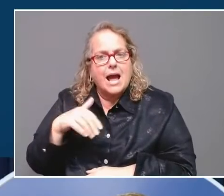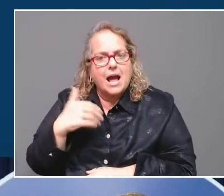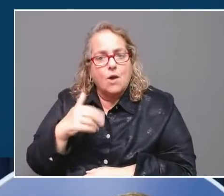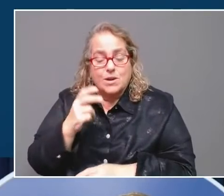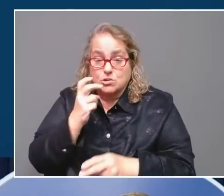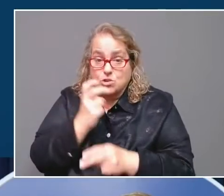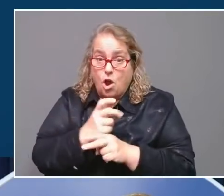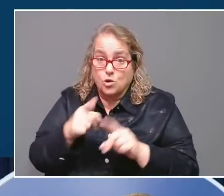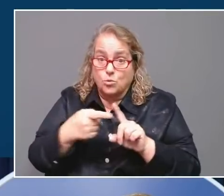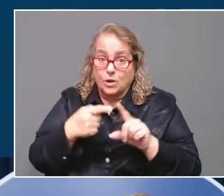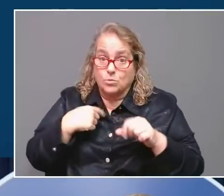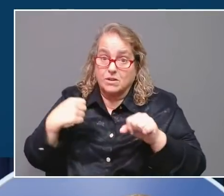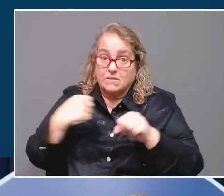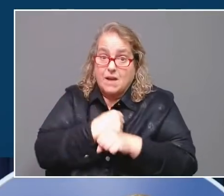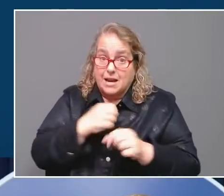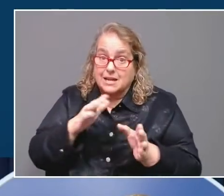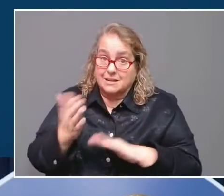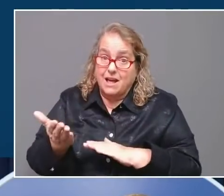what we are in COVID.